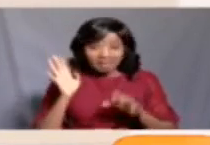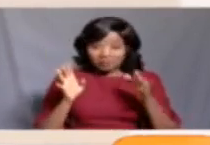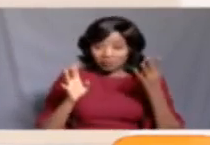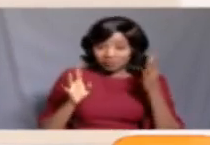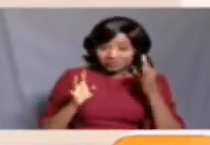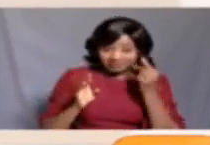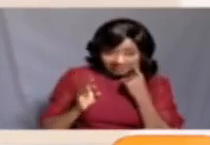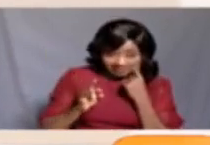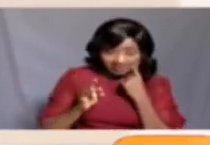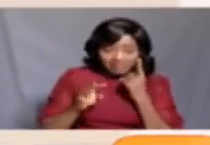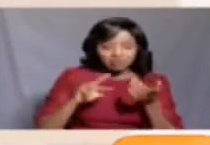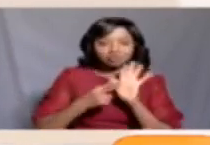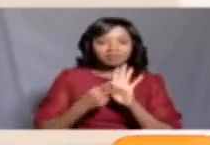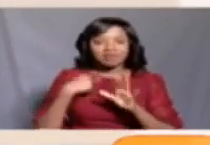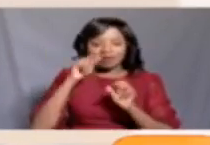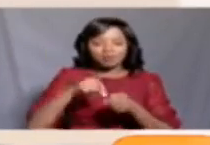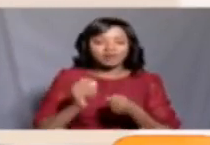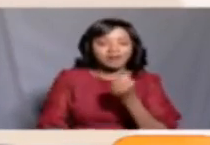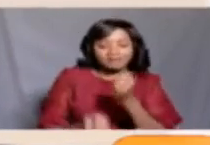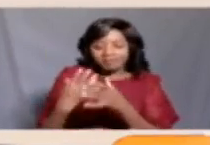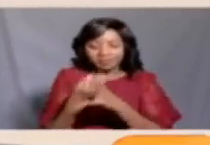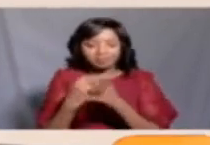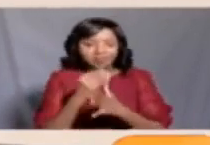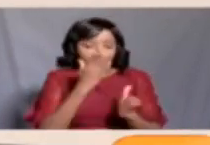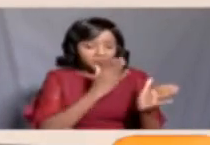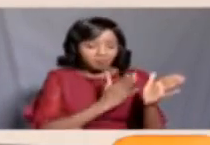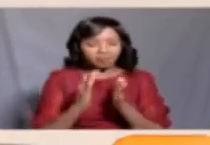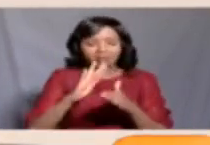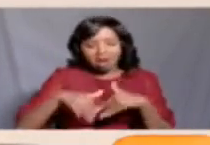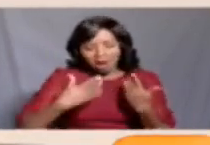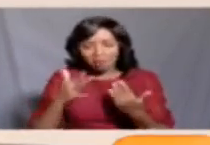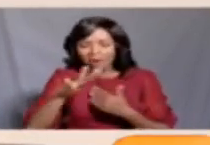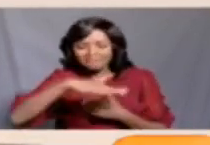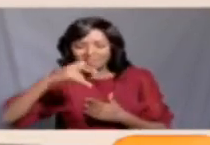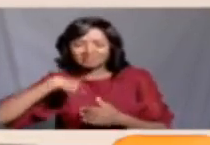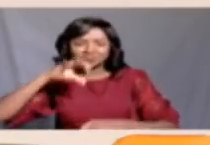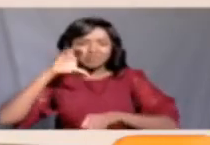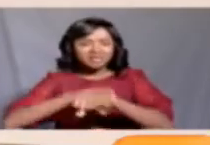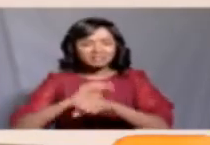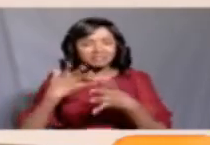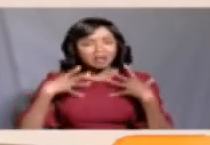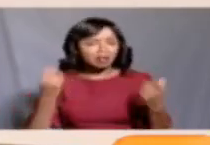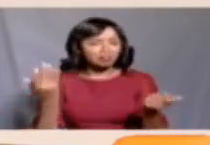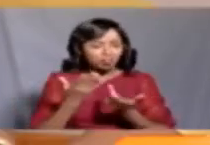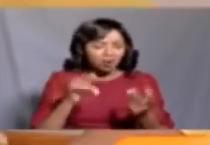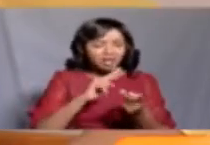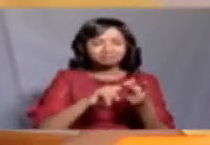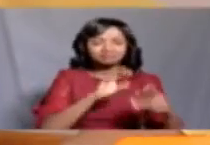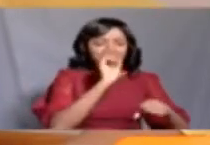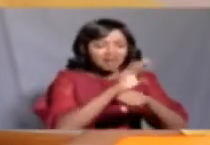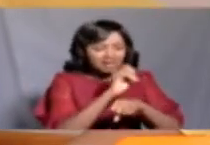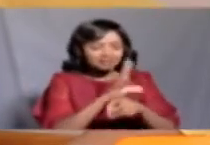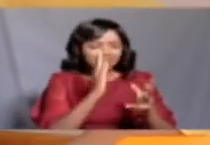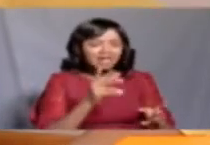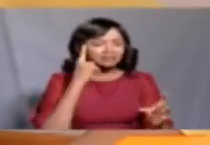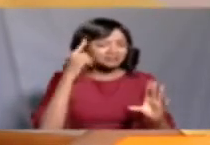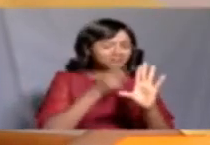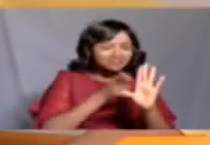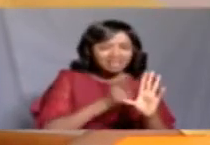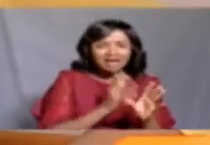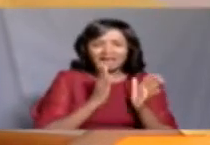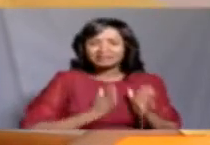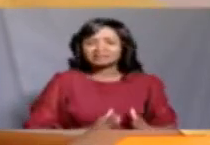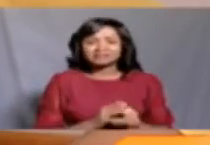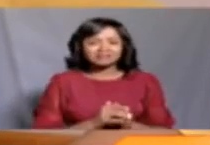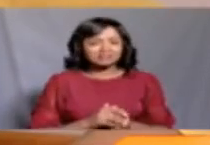doing something, putting things in place, places where people can go for help, training psychologists, counselors, psychiatrists, people in the mental health system